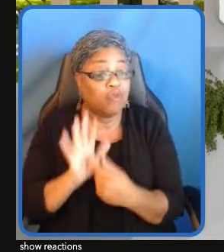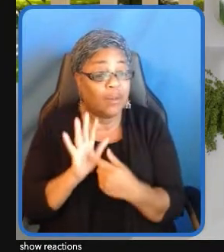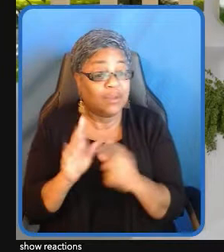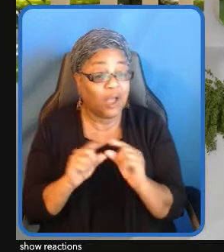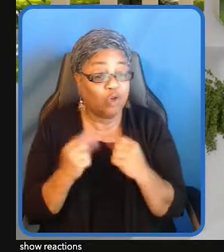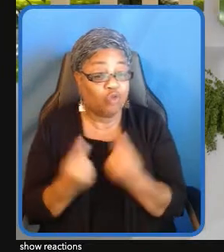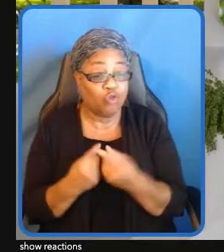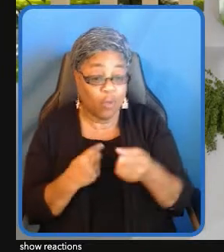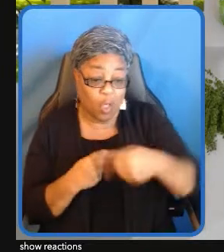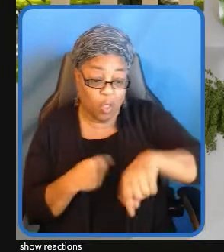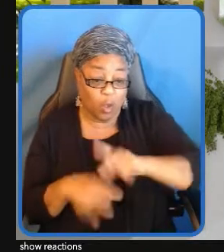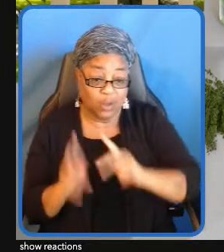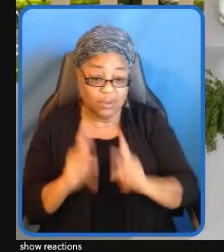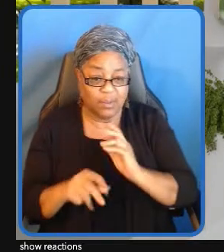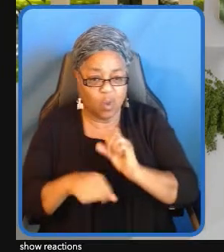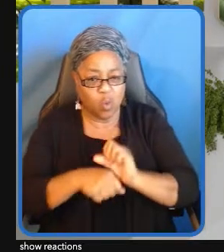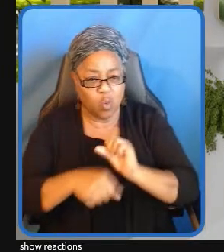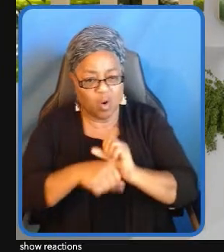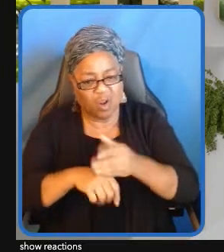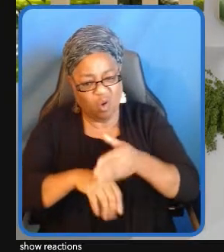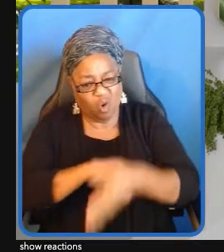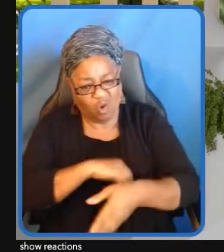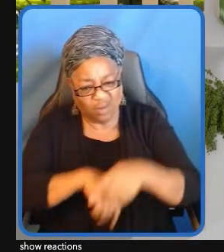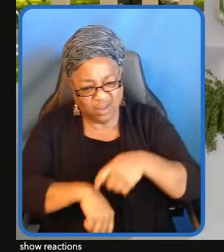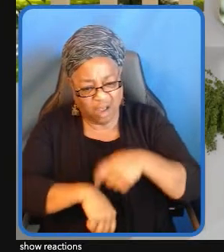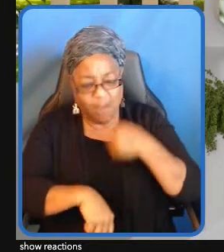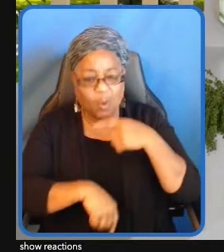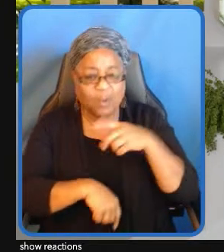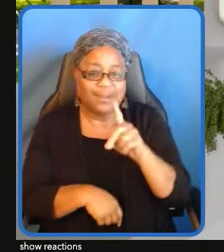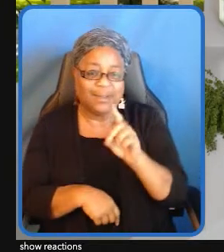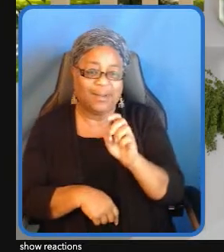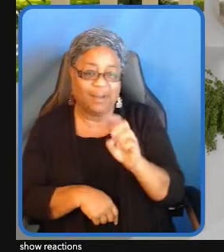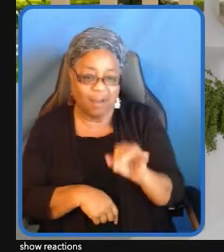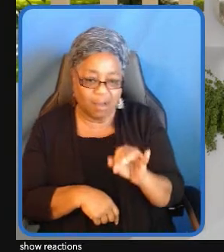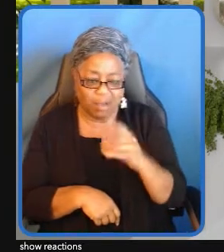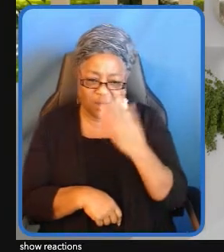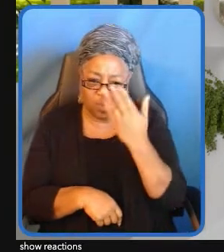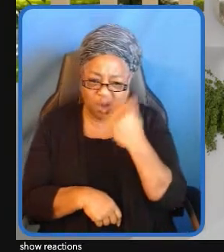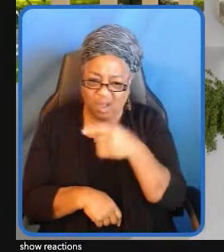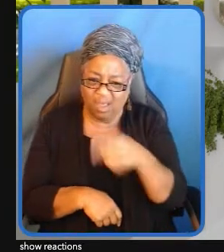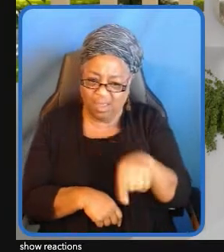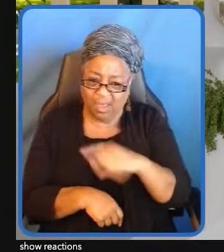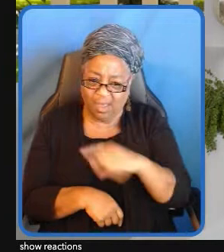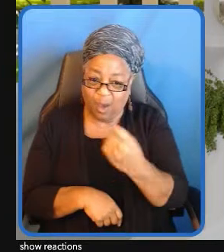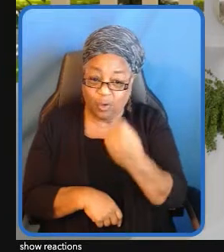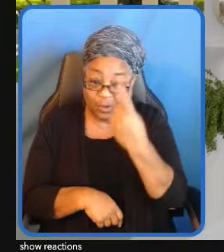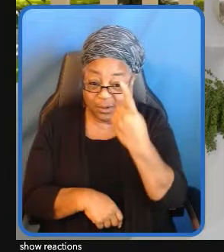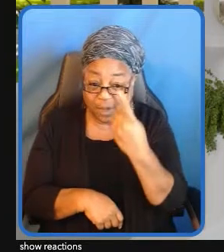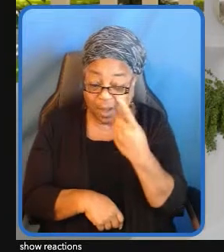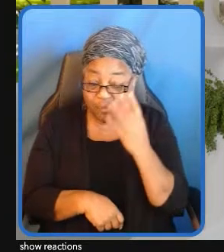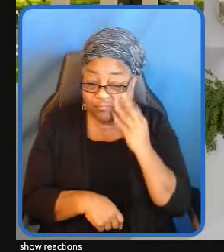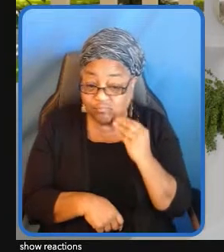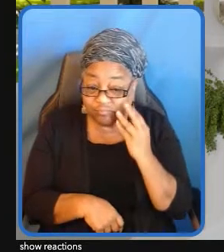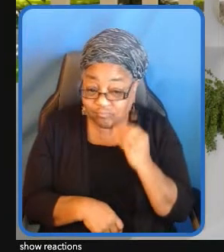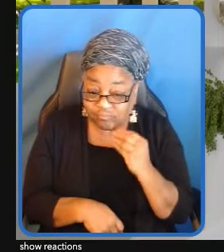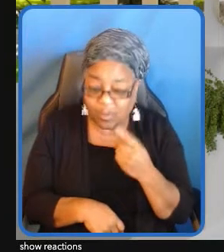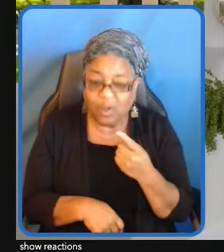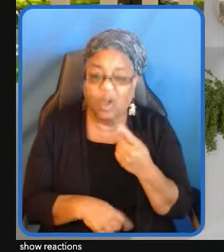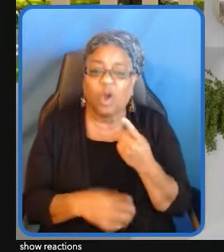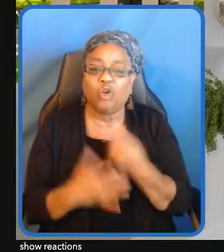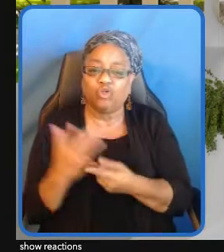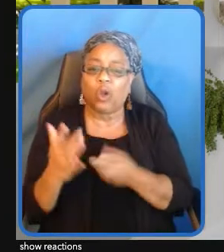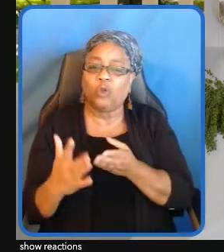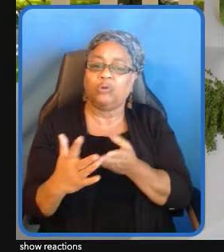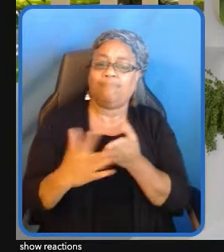people working overtime on DEI because they understand what it's like to try and break into the corporate